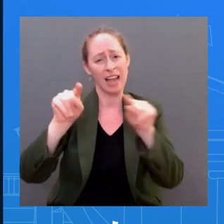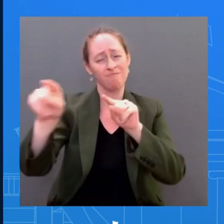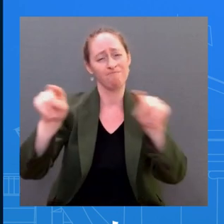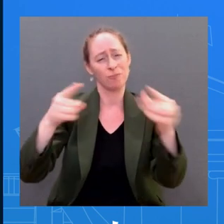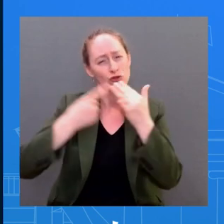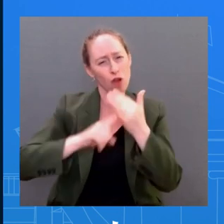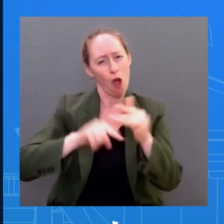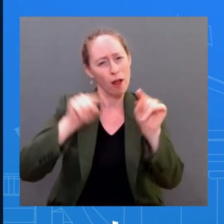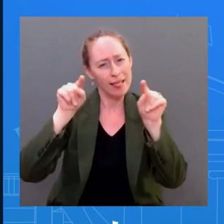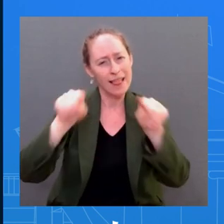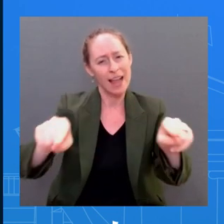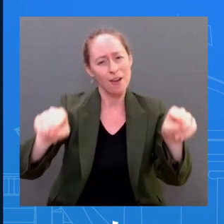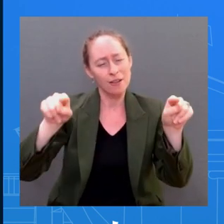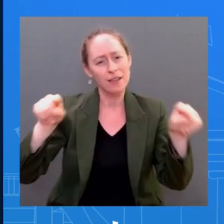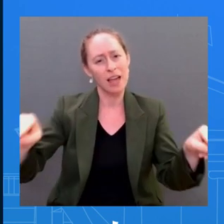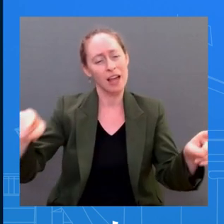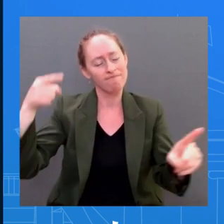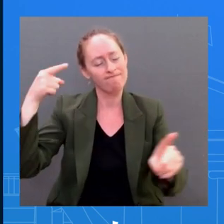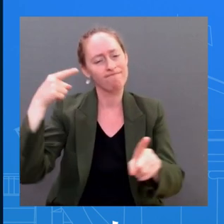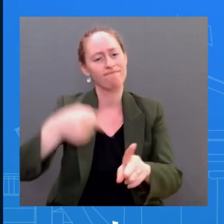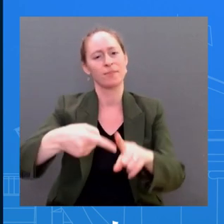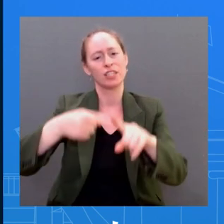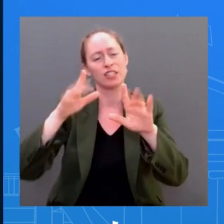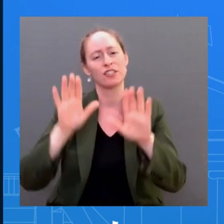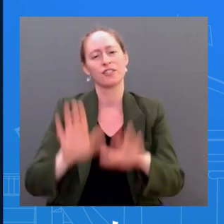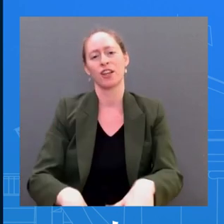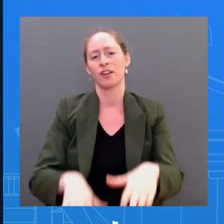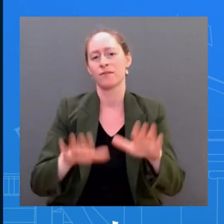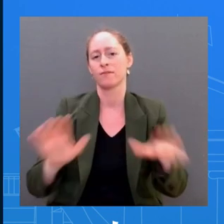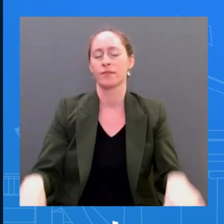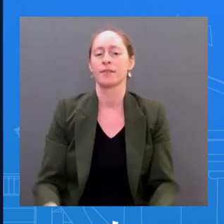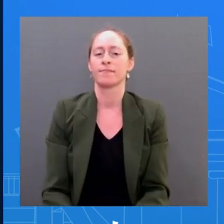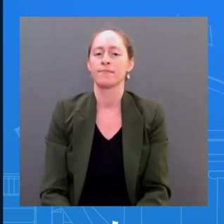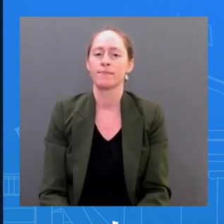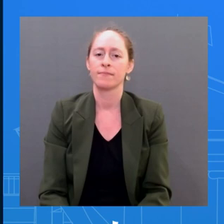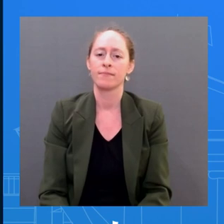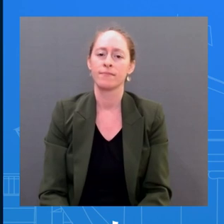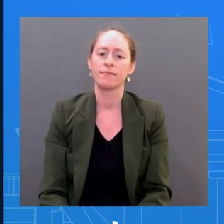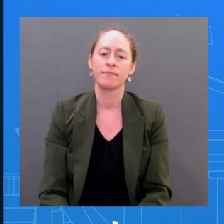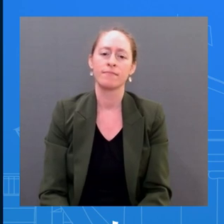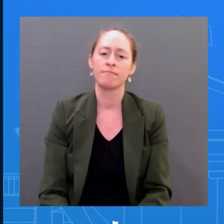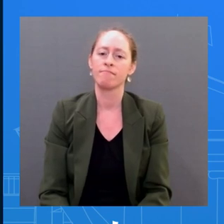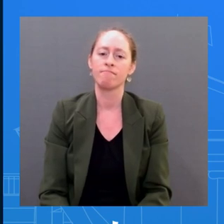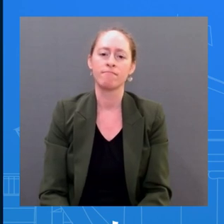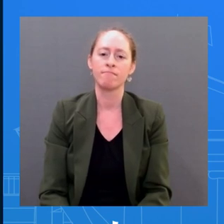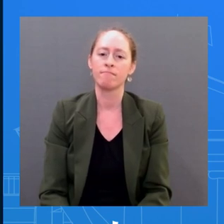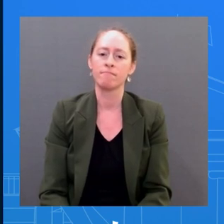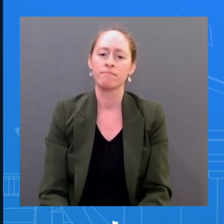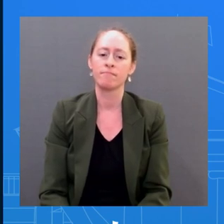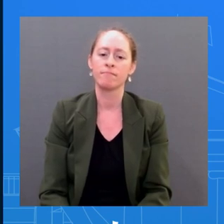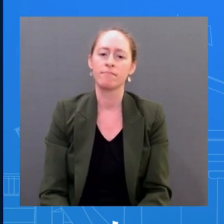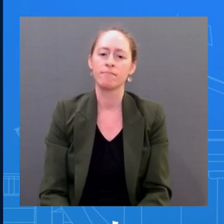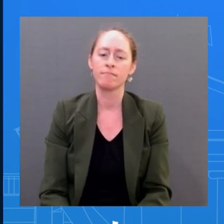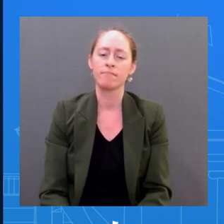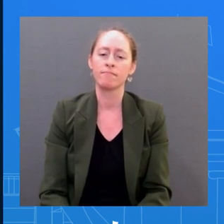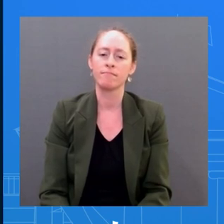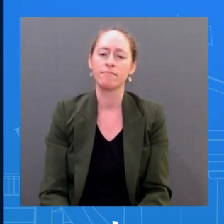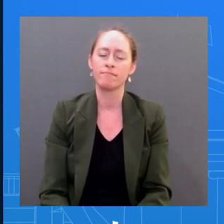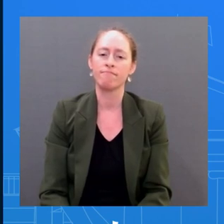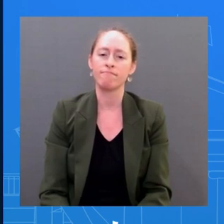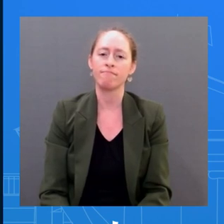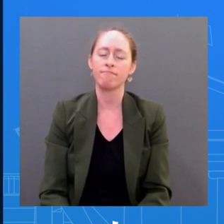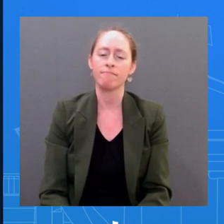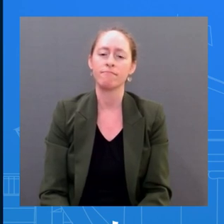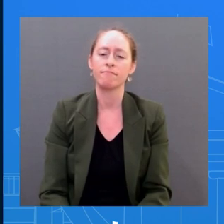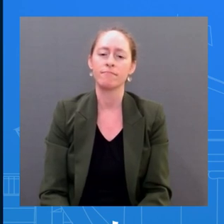Jackie, Azuya, JC, Jayla, Ava, Amory, and Lexi. We start by giving